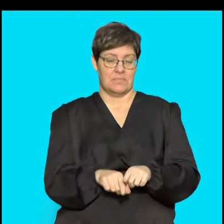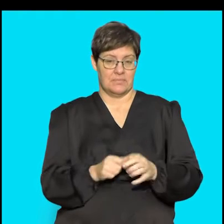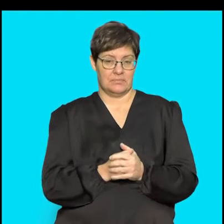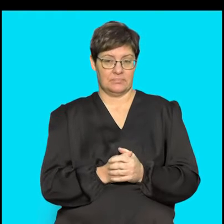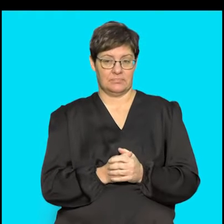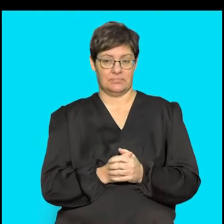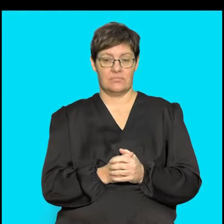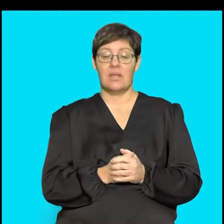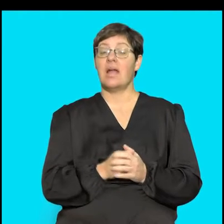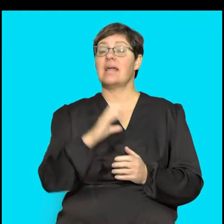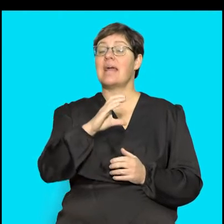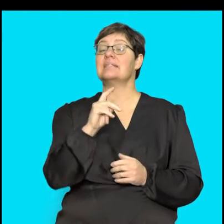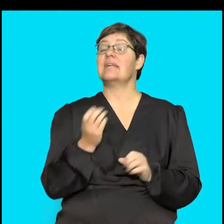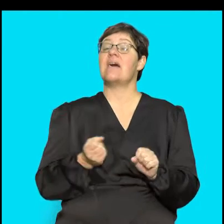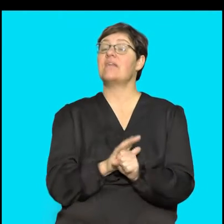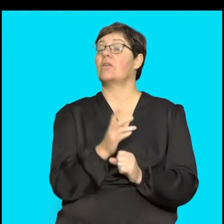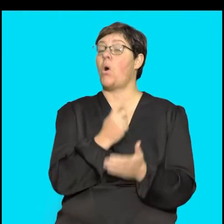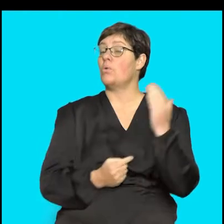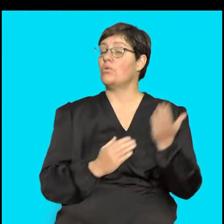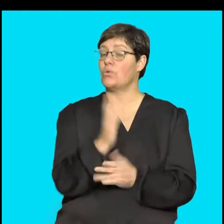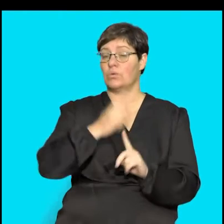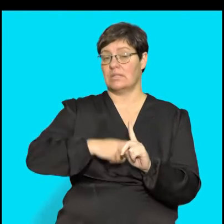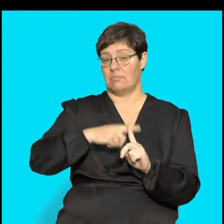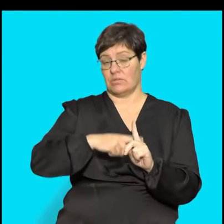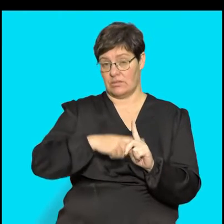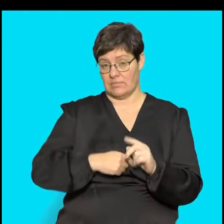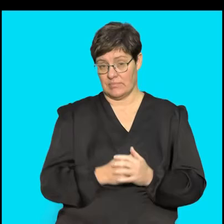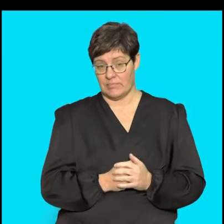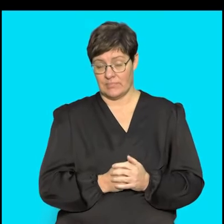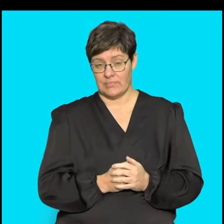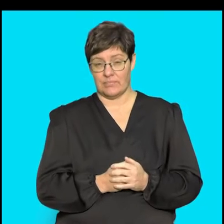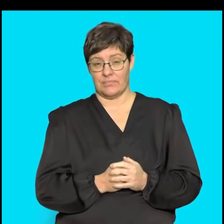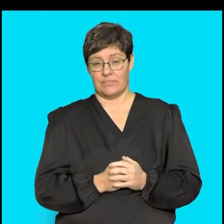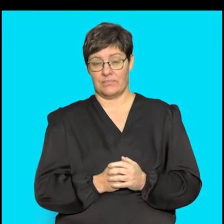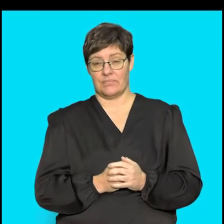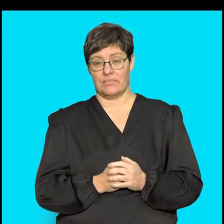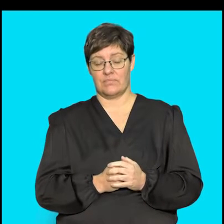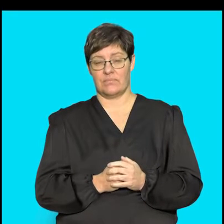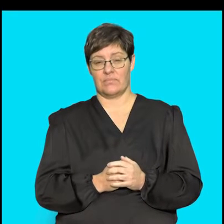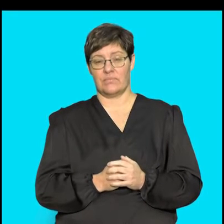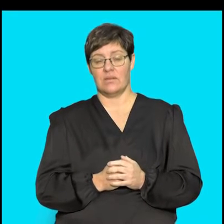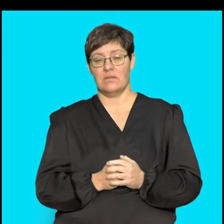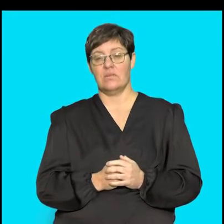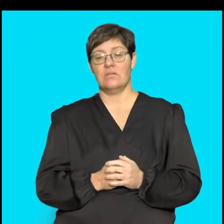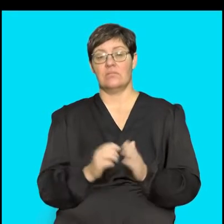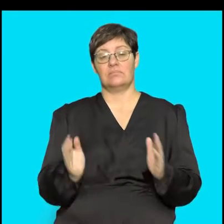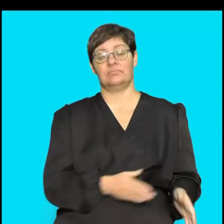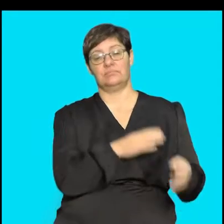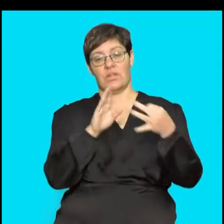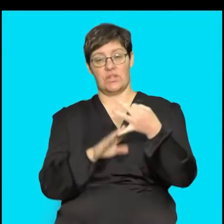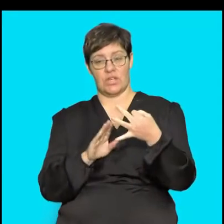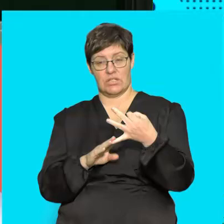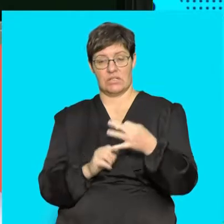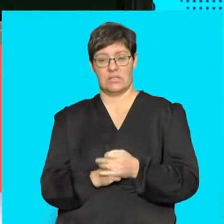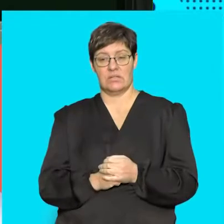same. Kc is only affected by temperature. Now we move on to the